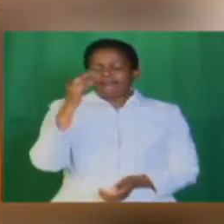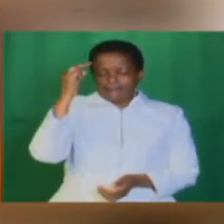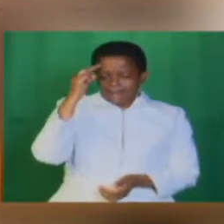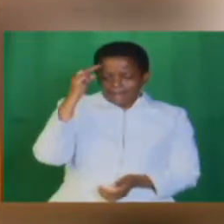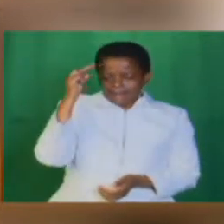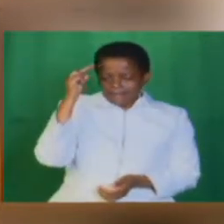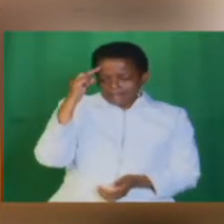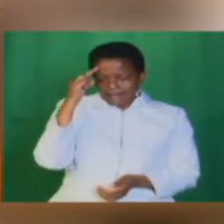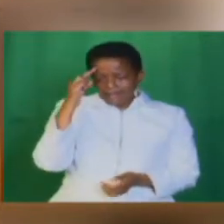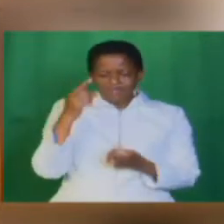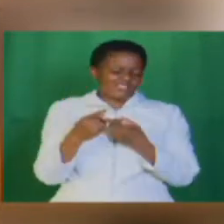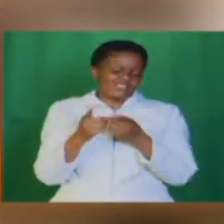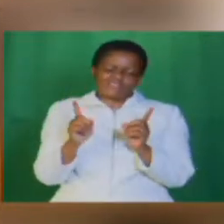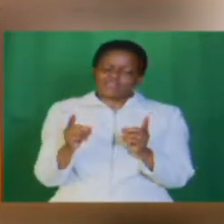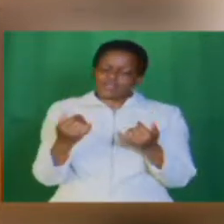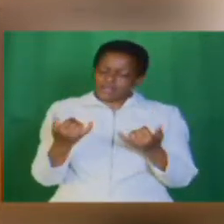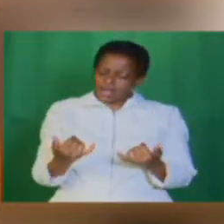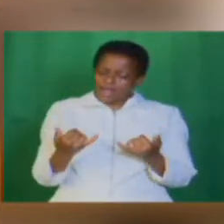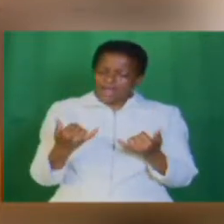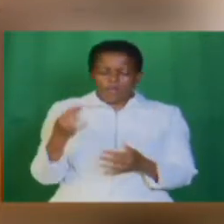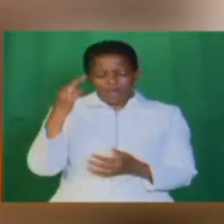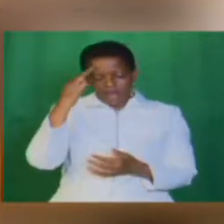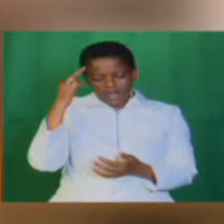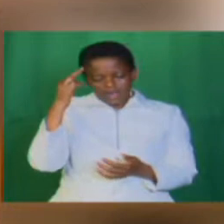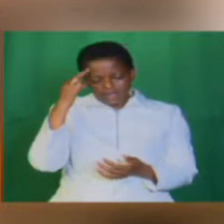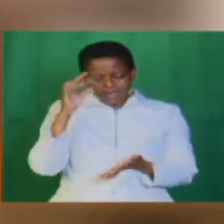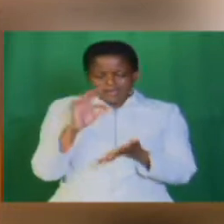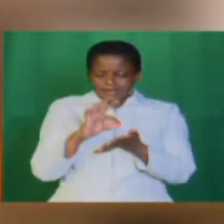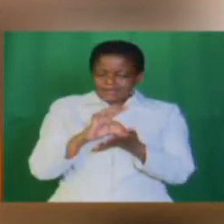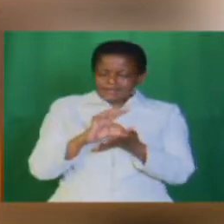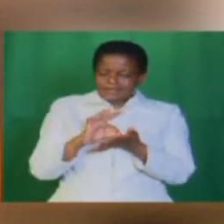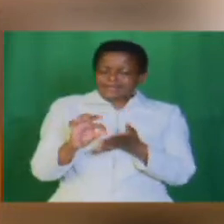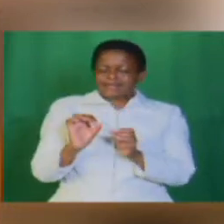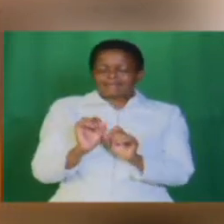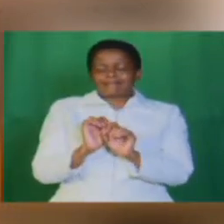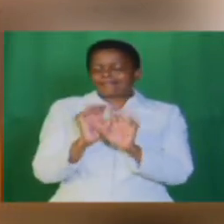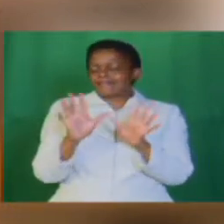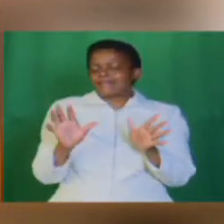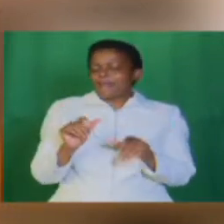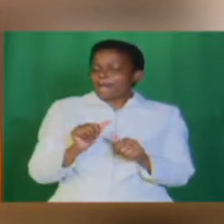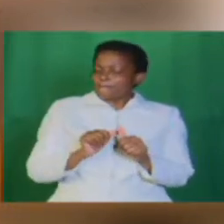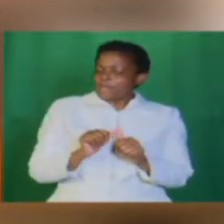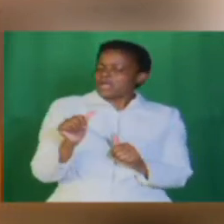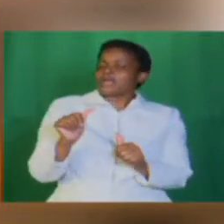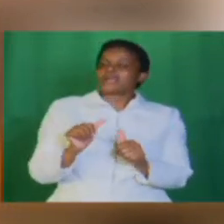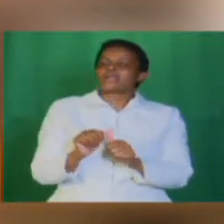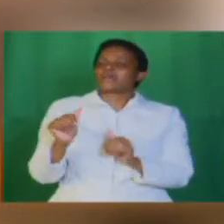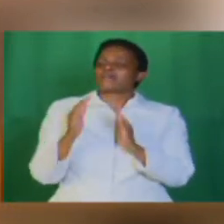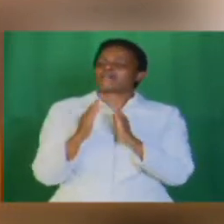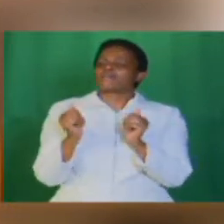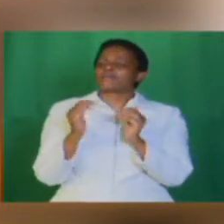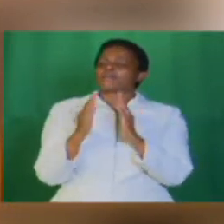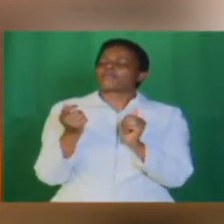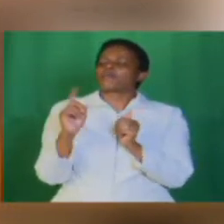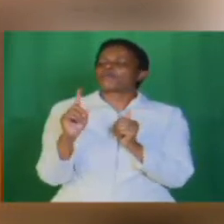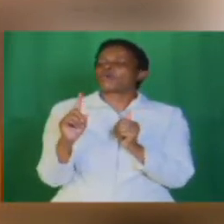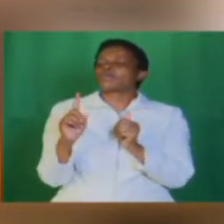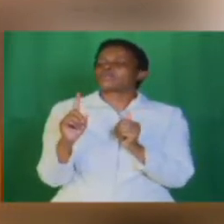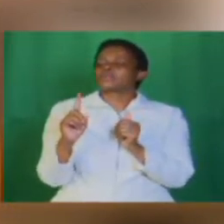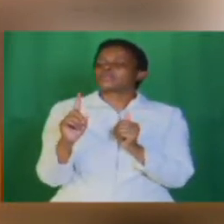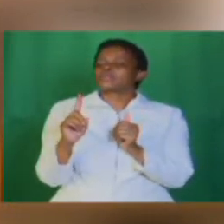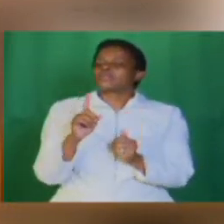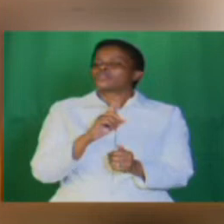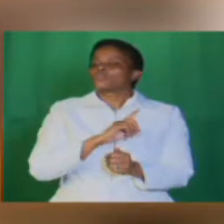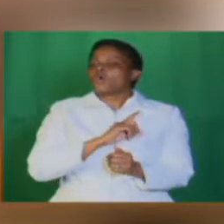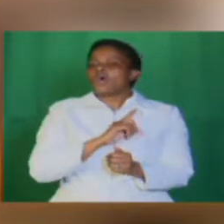from what it was before. Now they understood better what was happening. That is why they